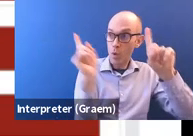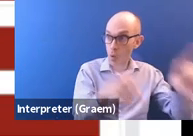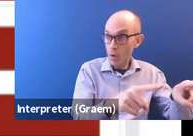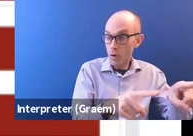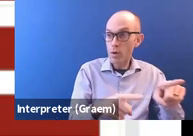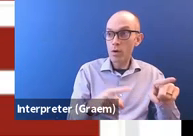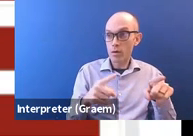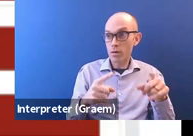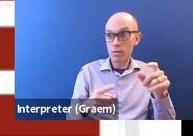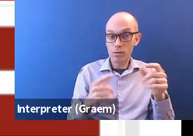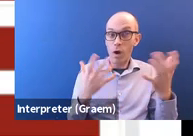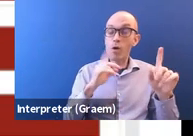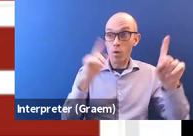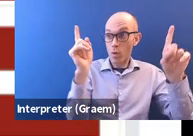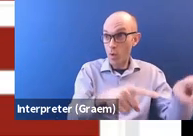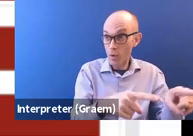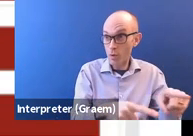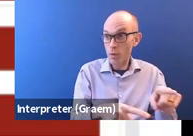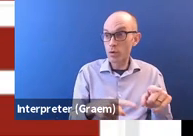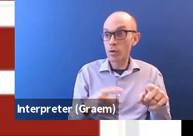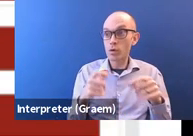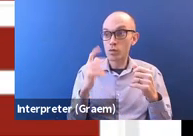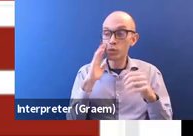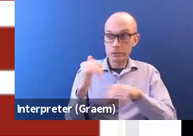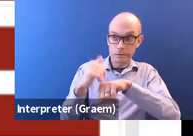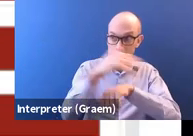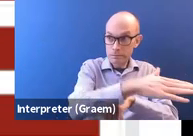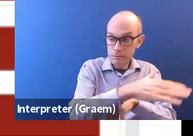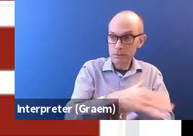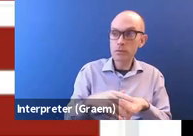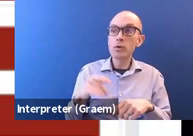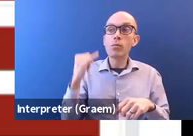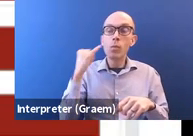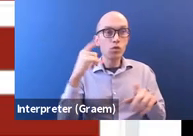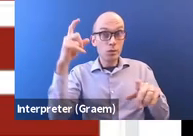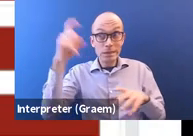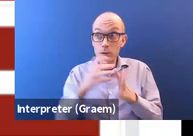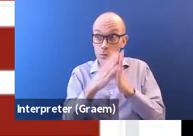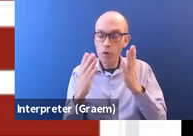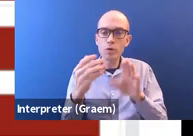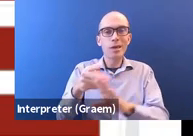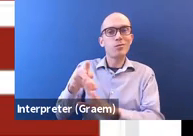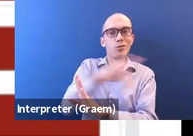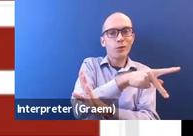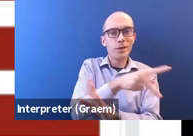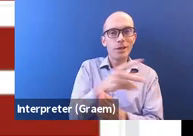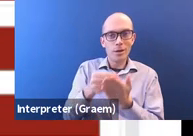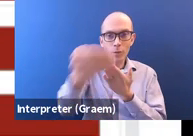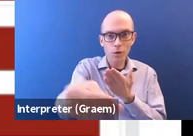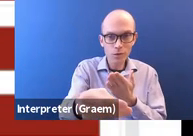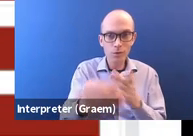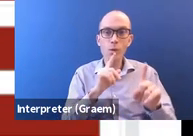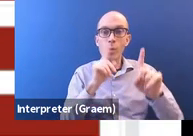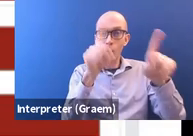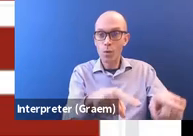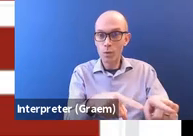honest, you can certainly pre-purchase it. And as soon as it comes in, we'll call you. But this is another advantage of shopping online,